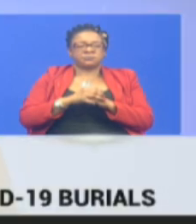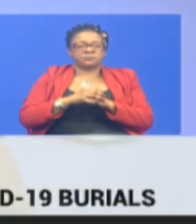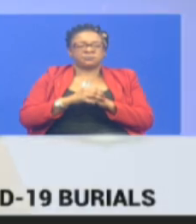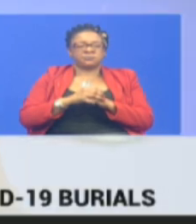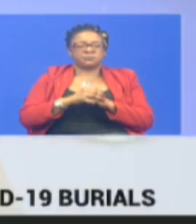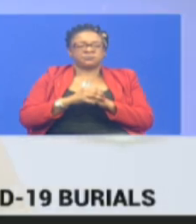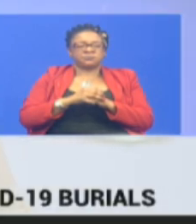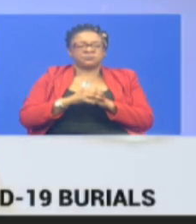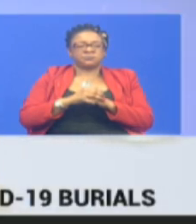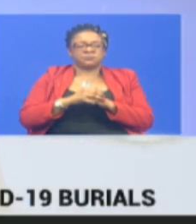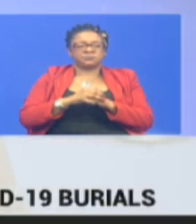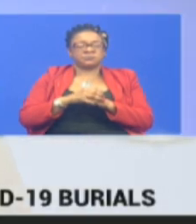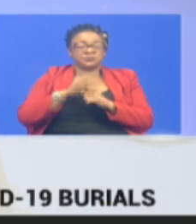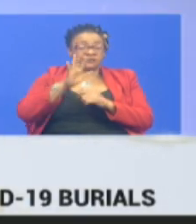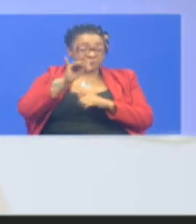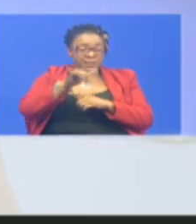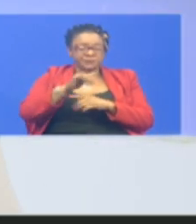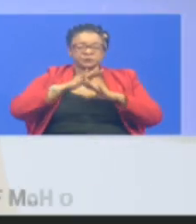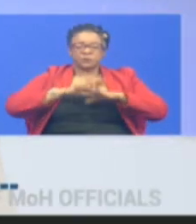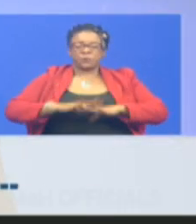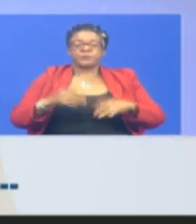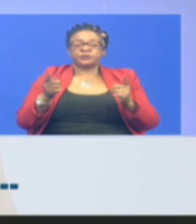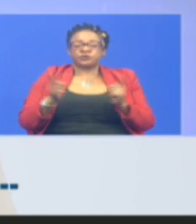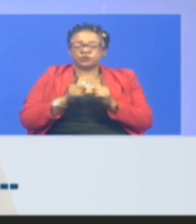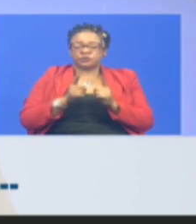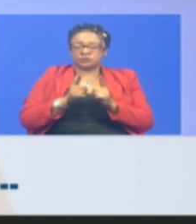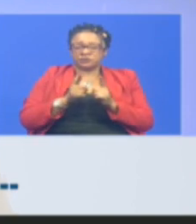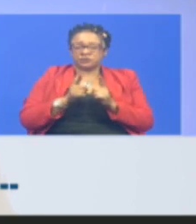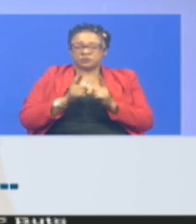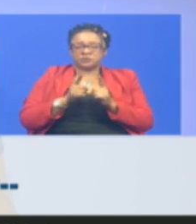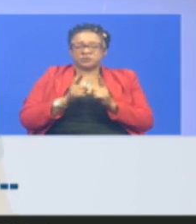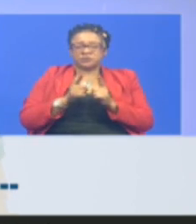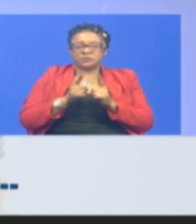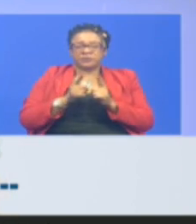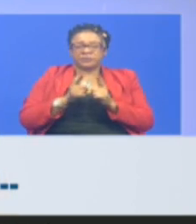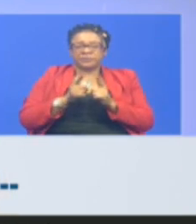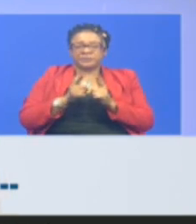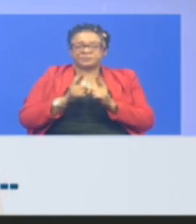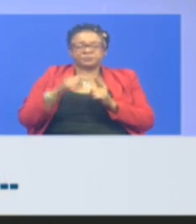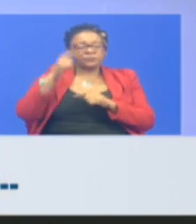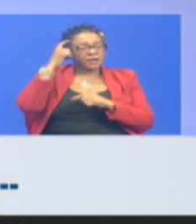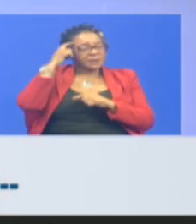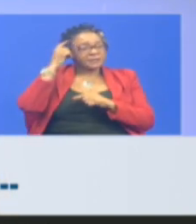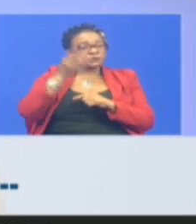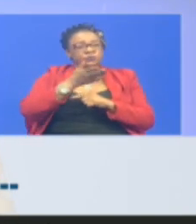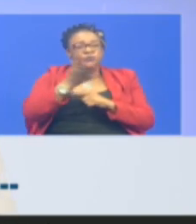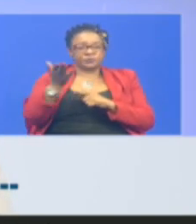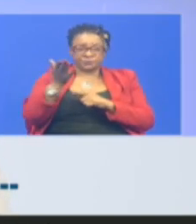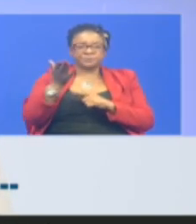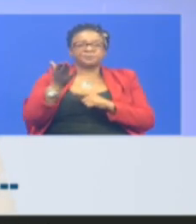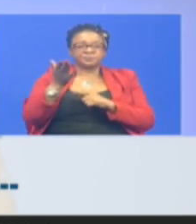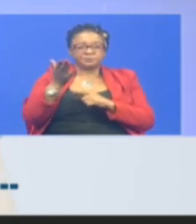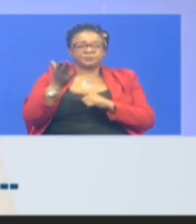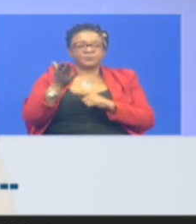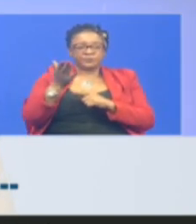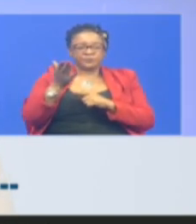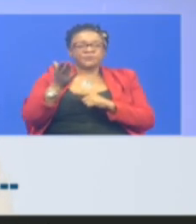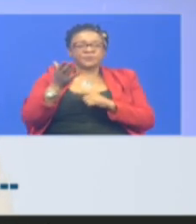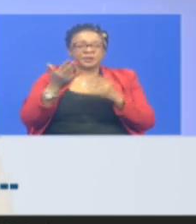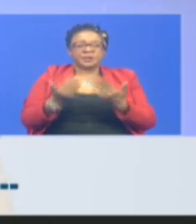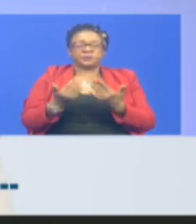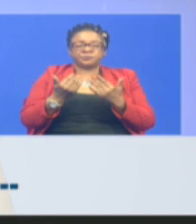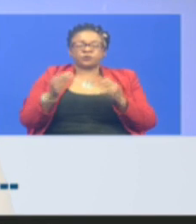All right, from that, we take a breather now on NTV tonight. And a reminder to you that today is World Rhino